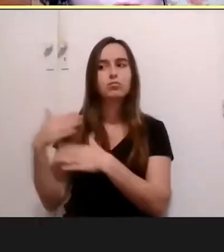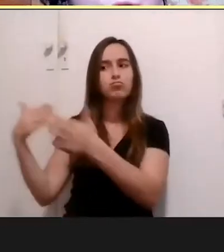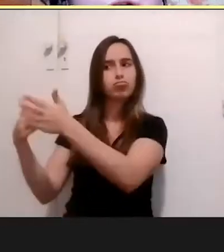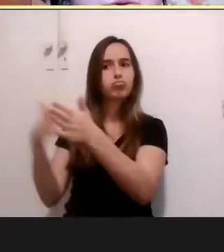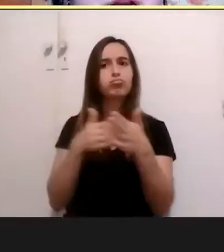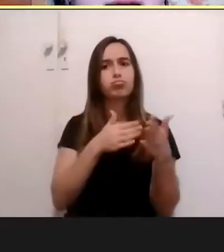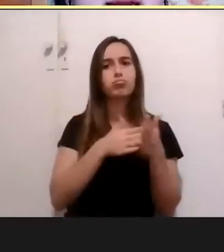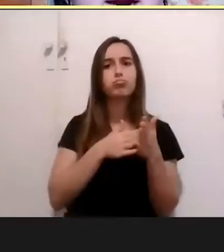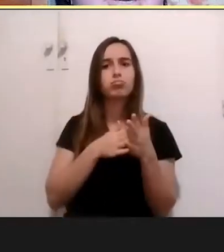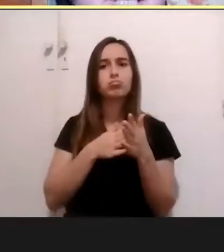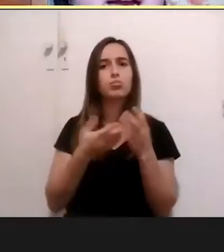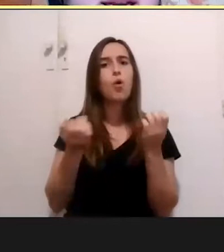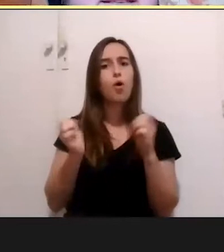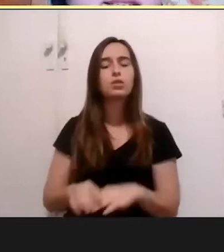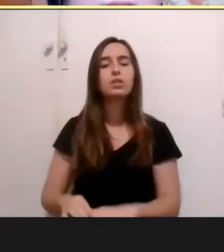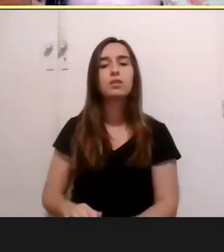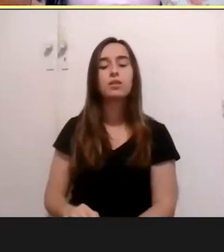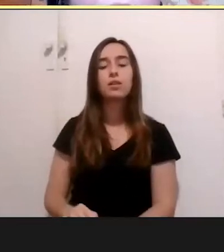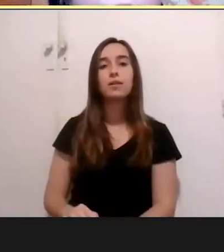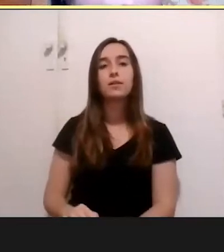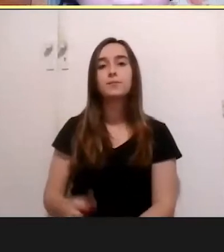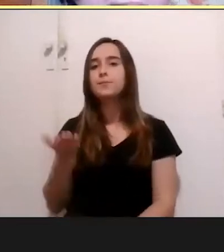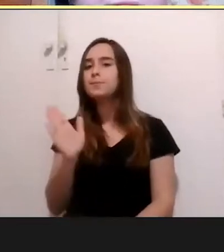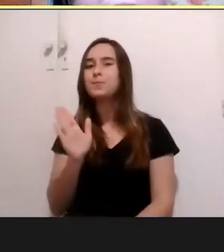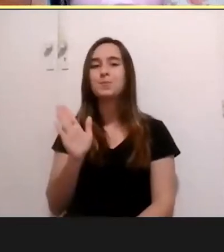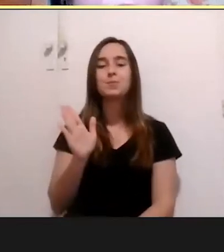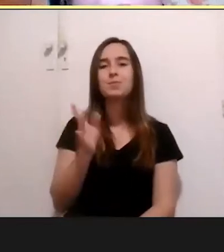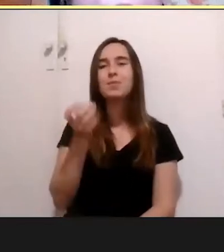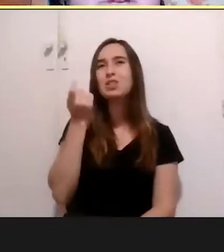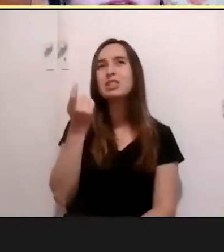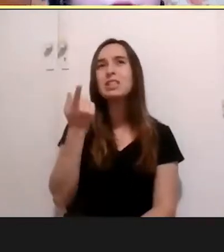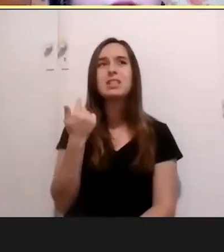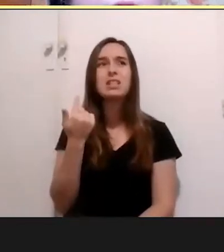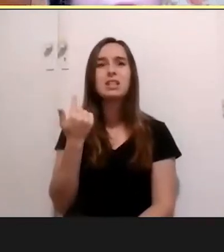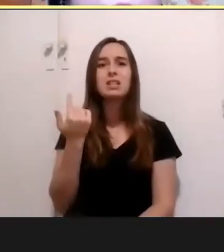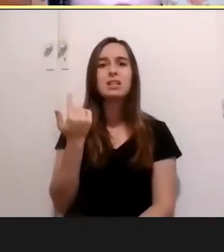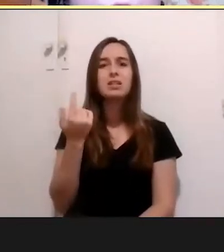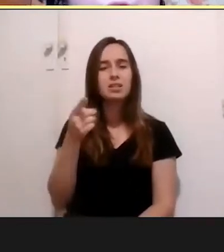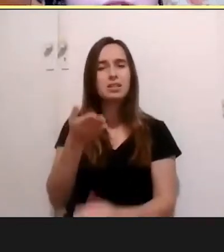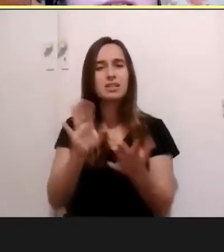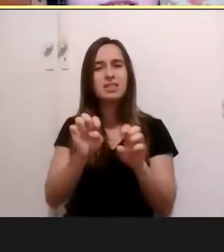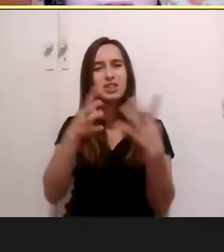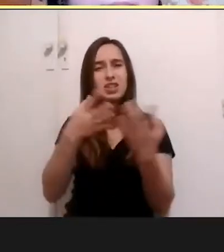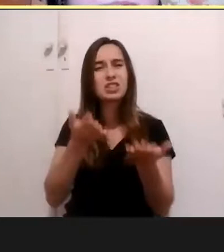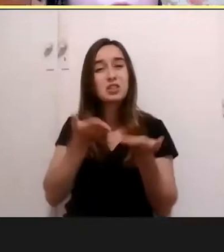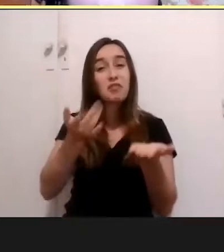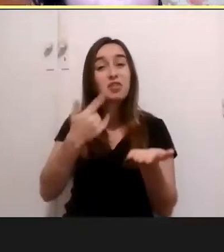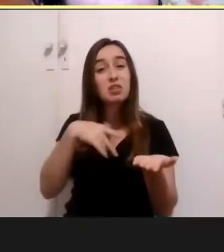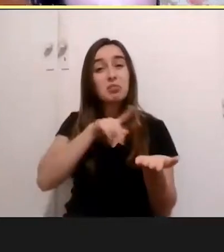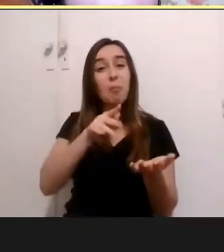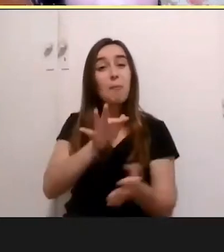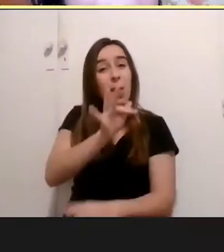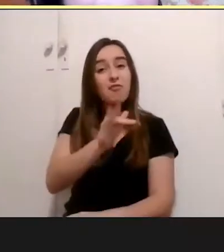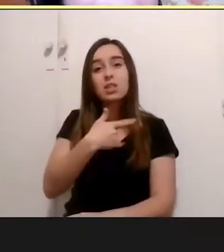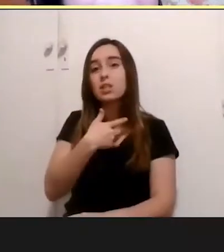don't really understand necessity or benefits of using the digital services, apps, or